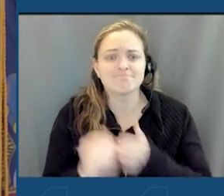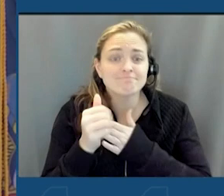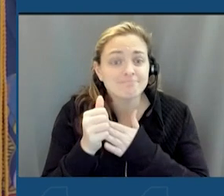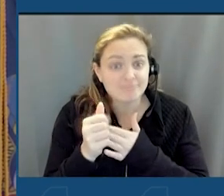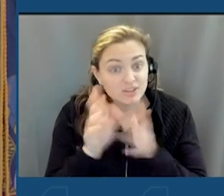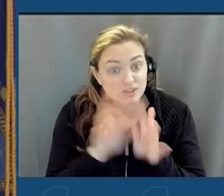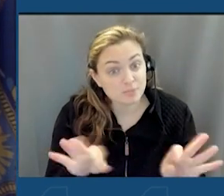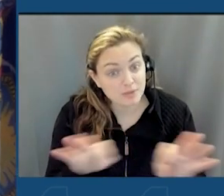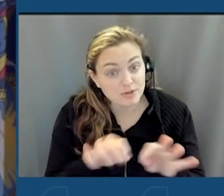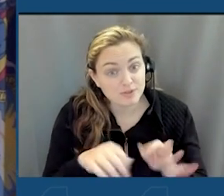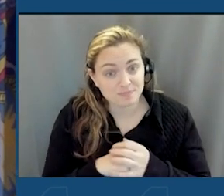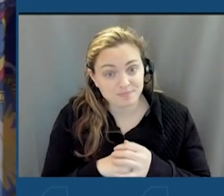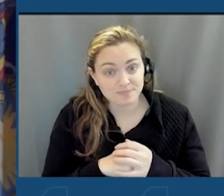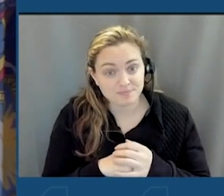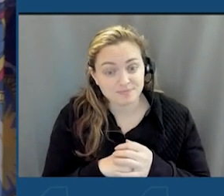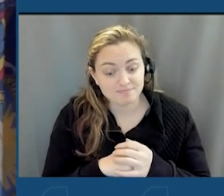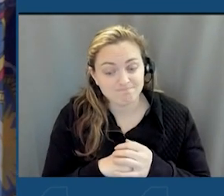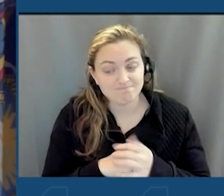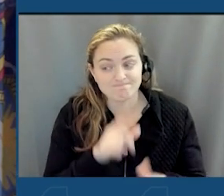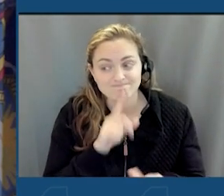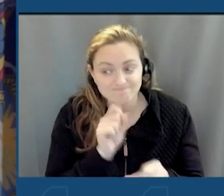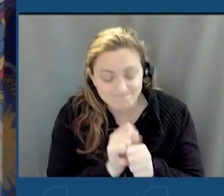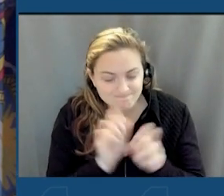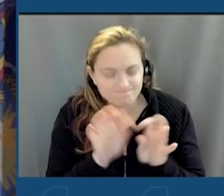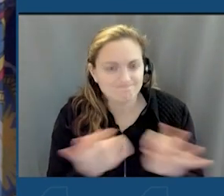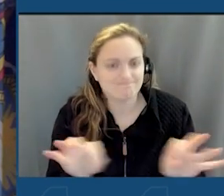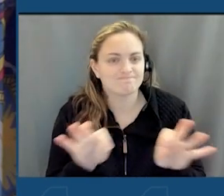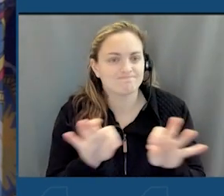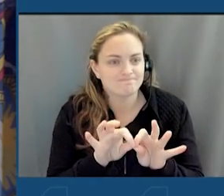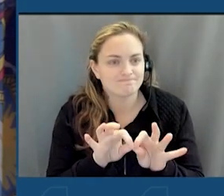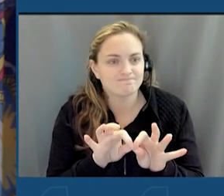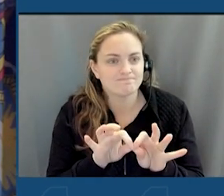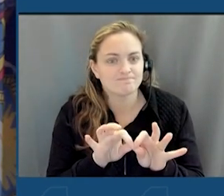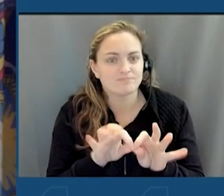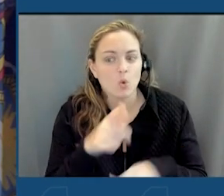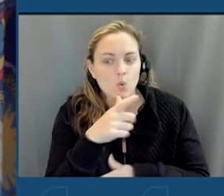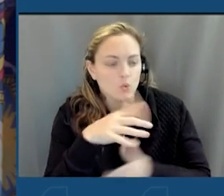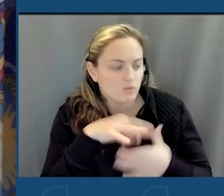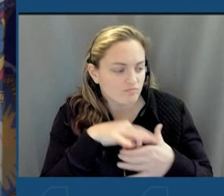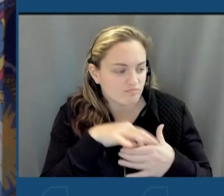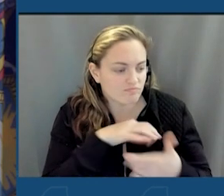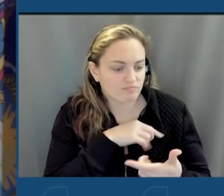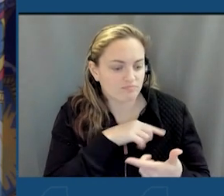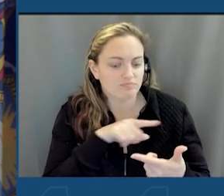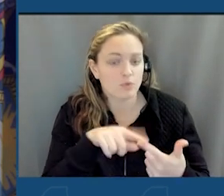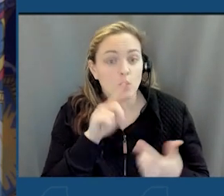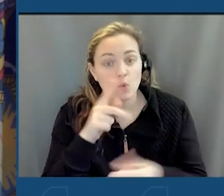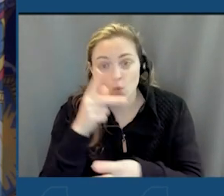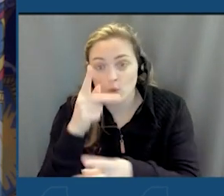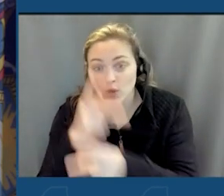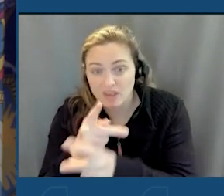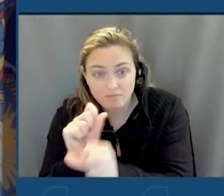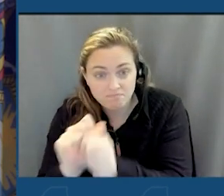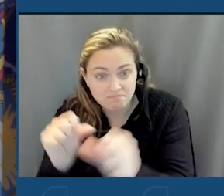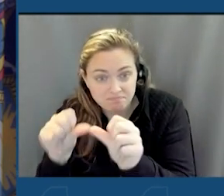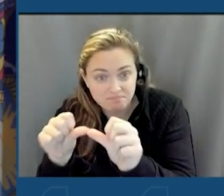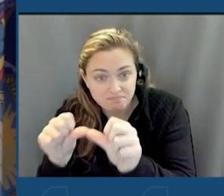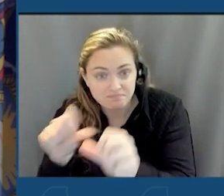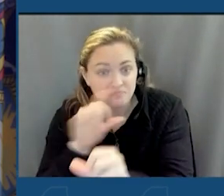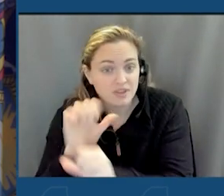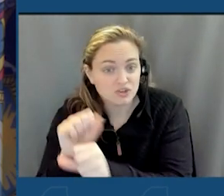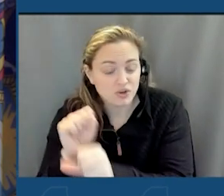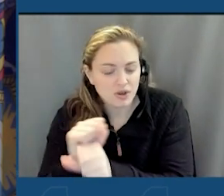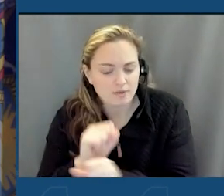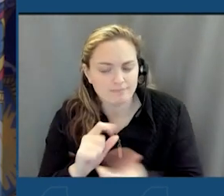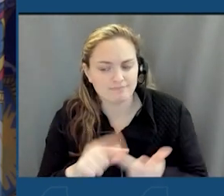matter. It truly matters who the people elect and who they keep in office, and for us